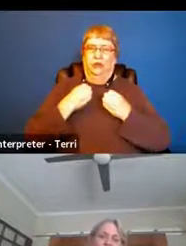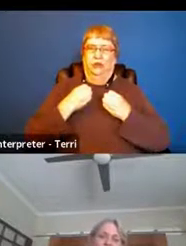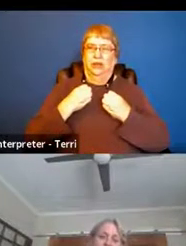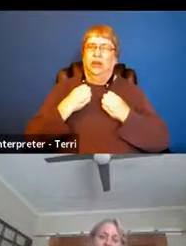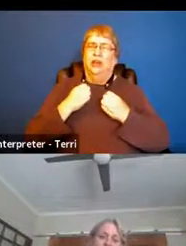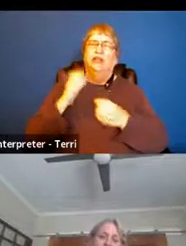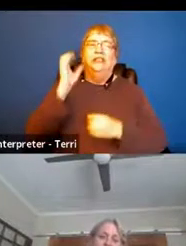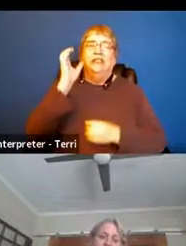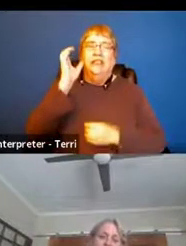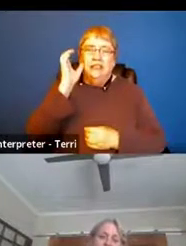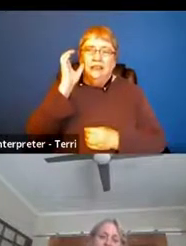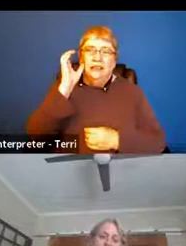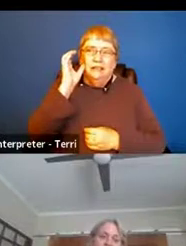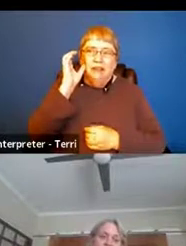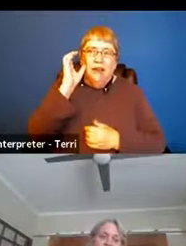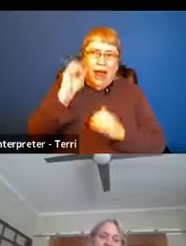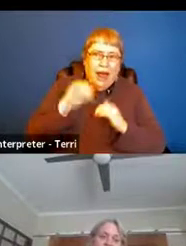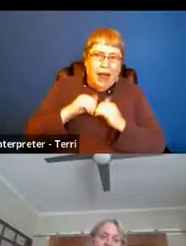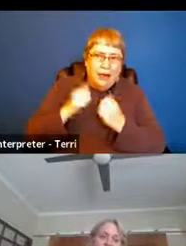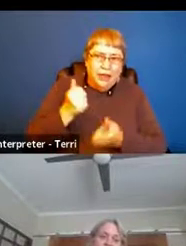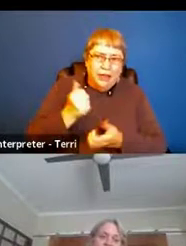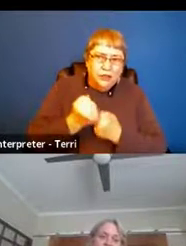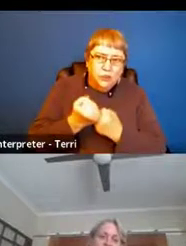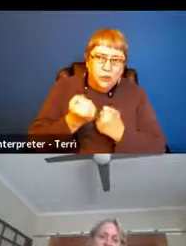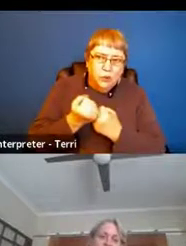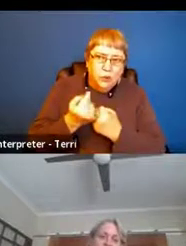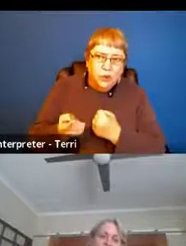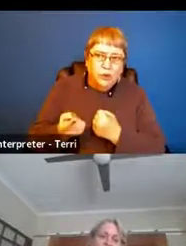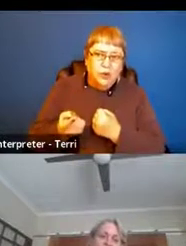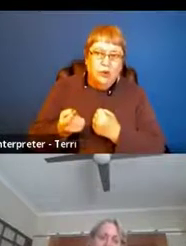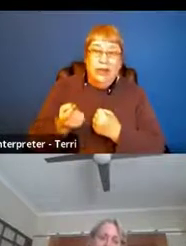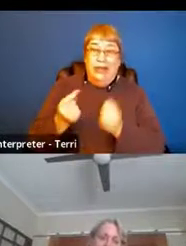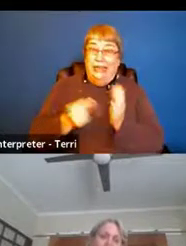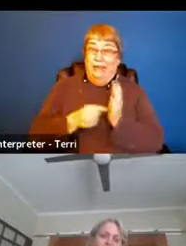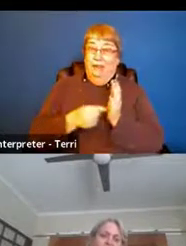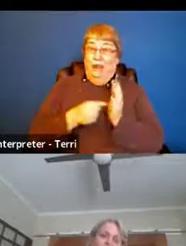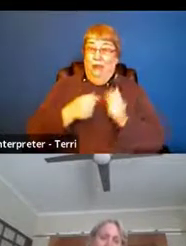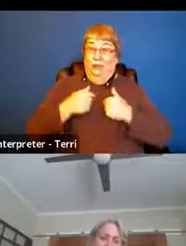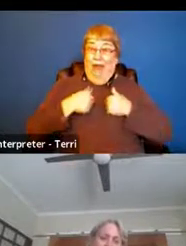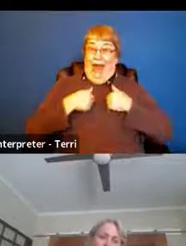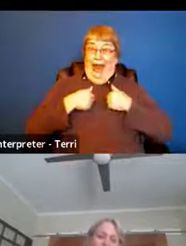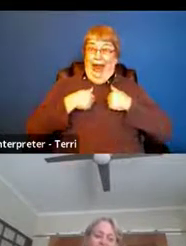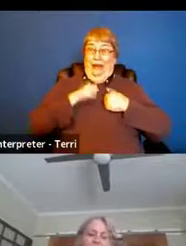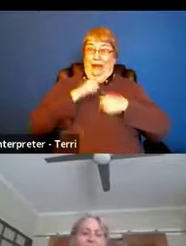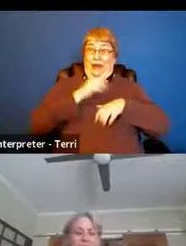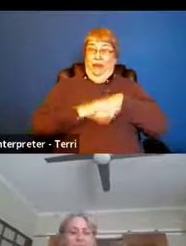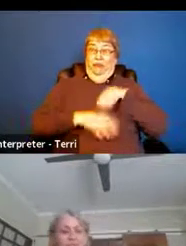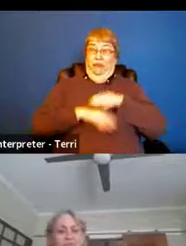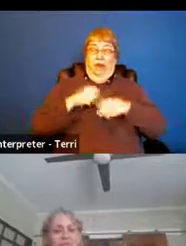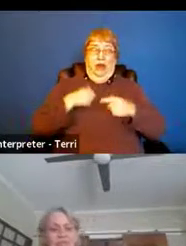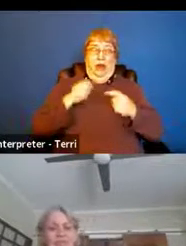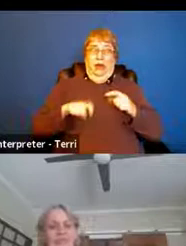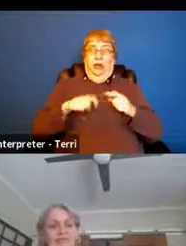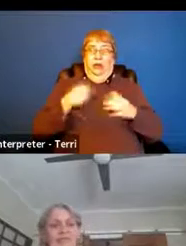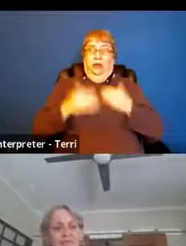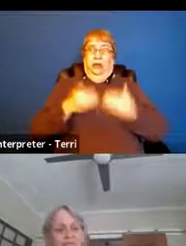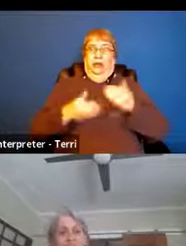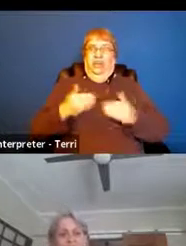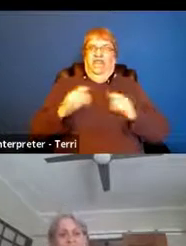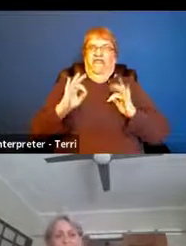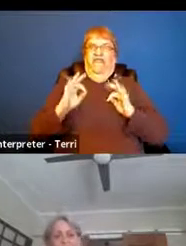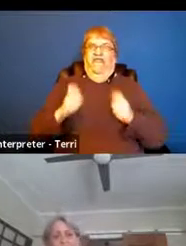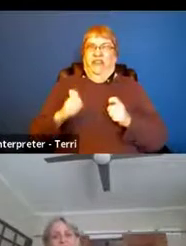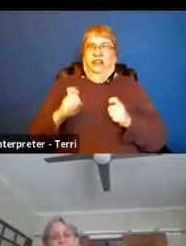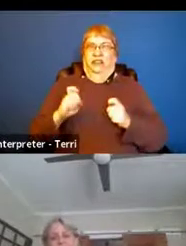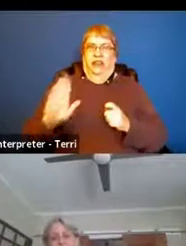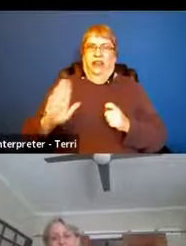how you can support. Like she said, you know, it can be a sign of our own discomfort. Sometimes we want to rush to action. We want to make things better. And I think that's coming